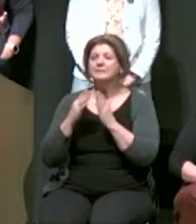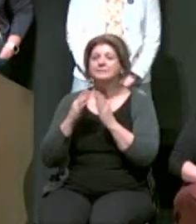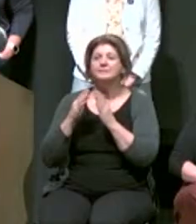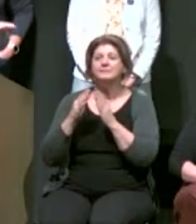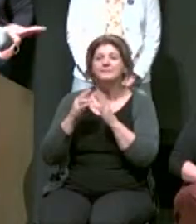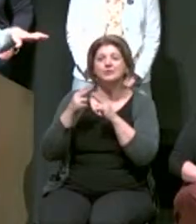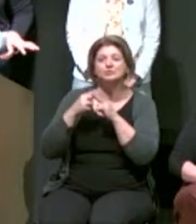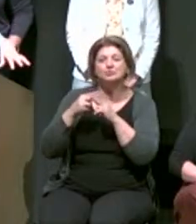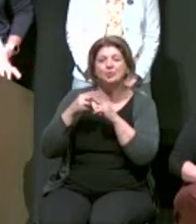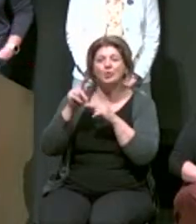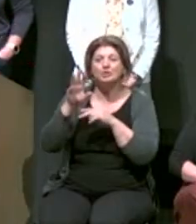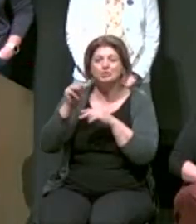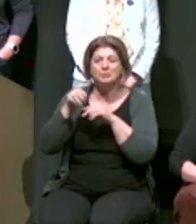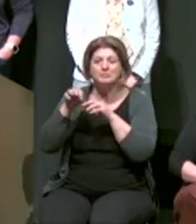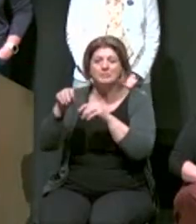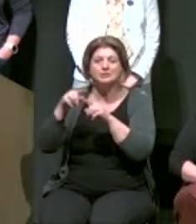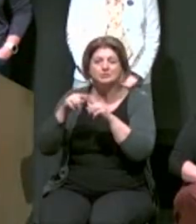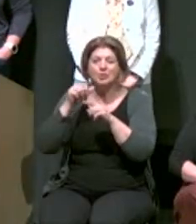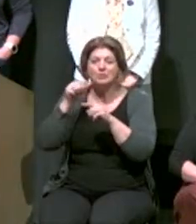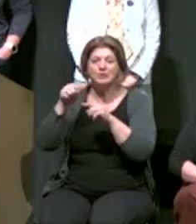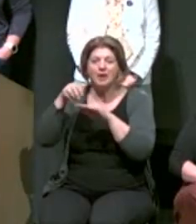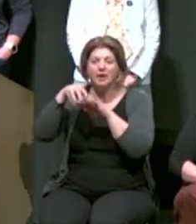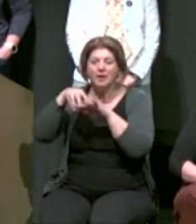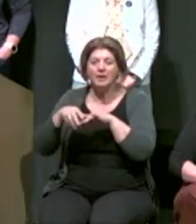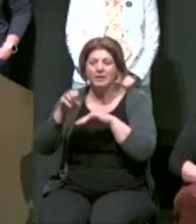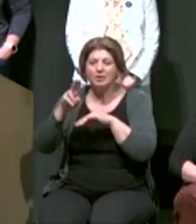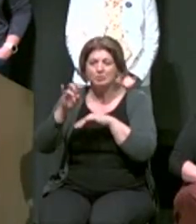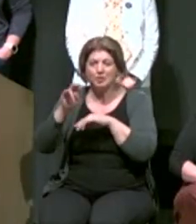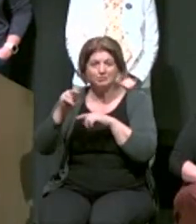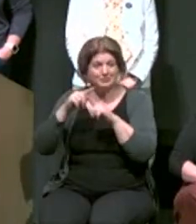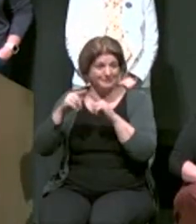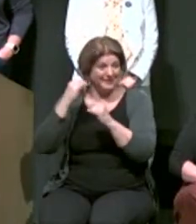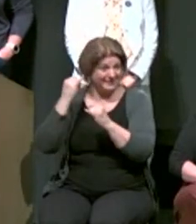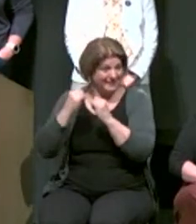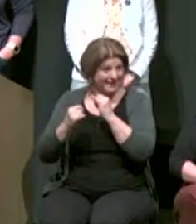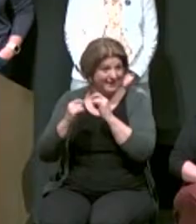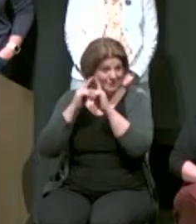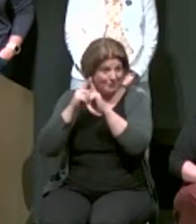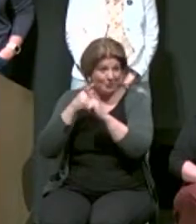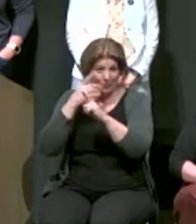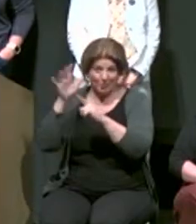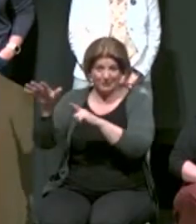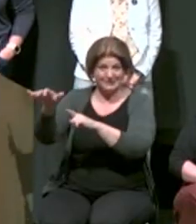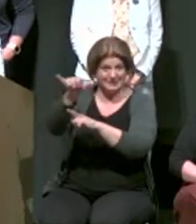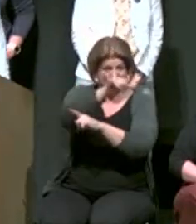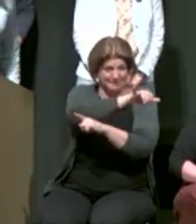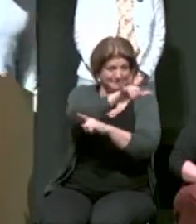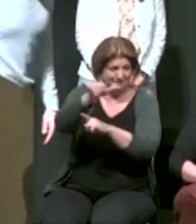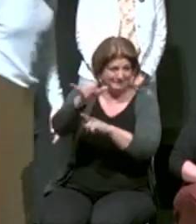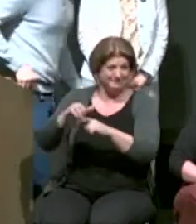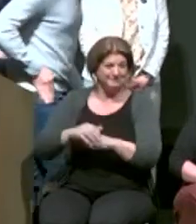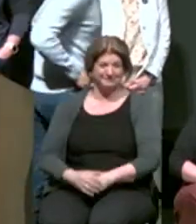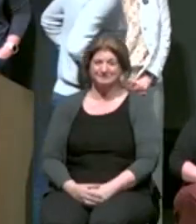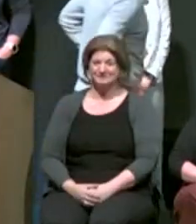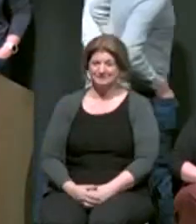it grows fast so there's no erosion, but hopefully, like everyone's saying, in the end, it'll look like the surrounding landscape.